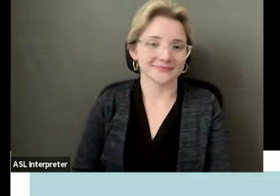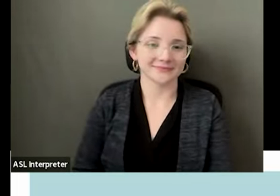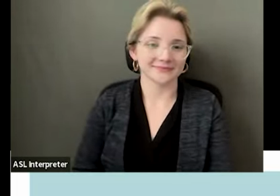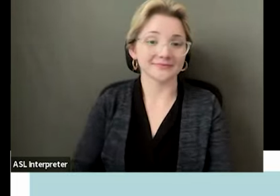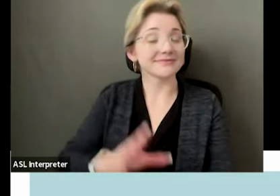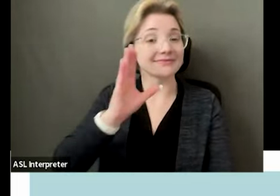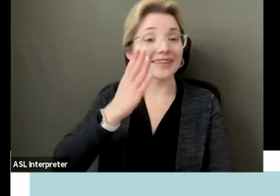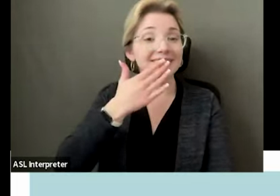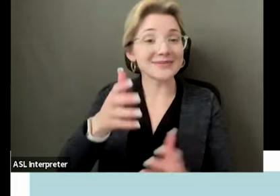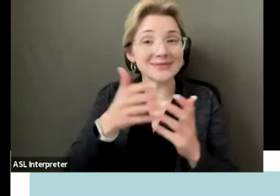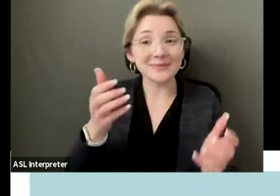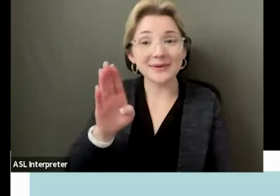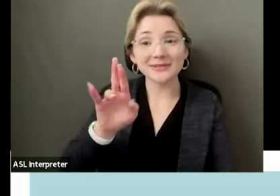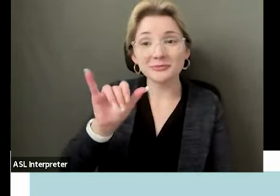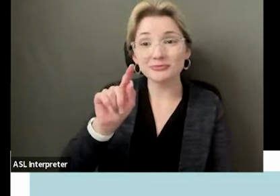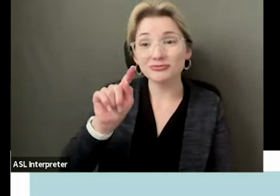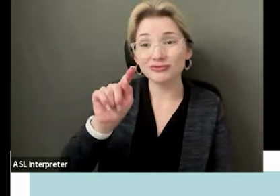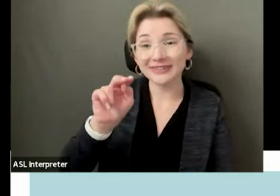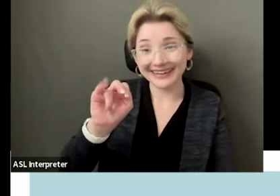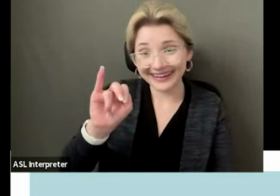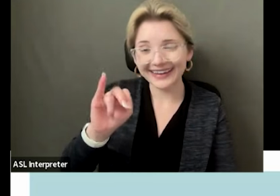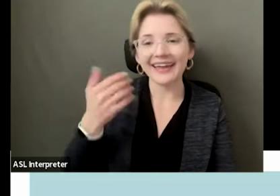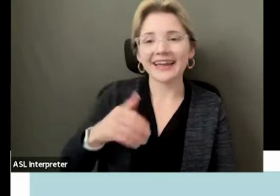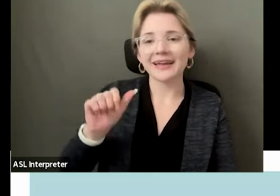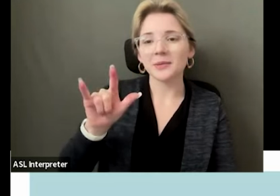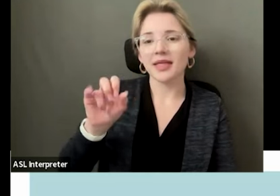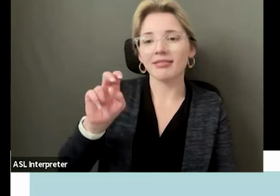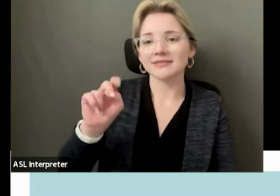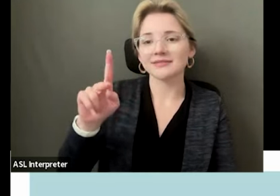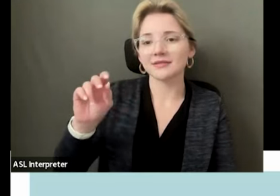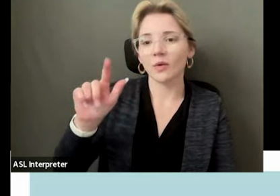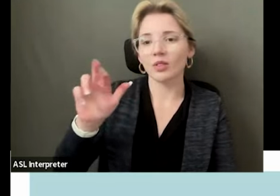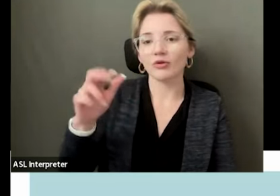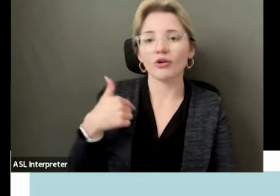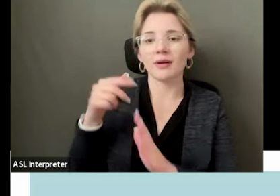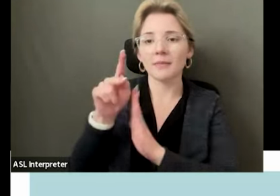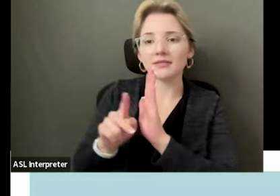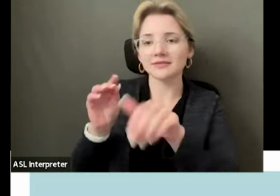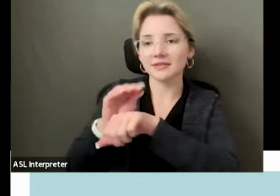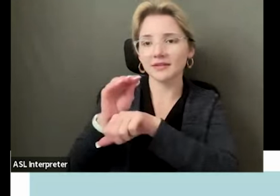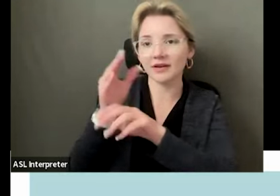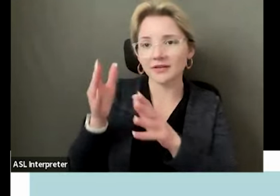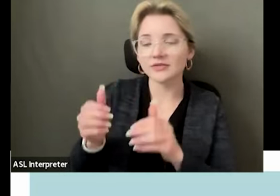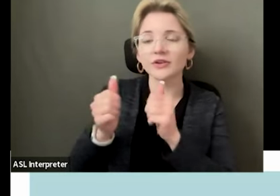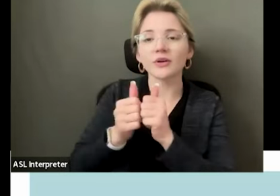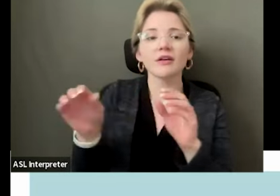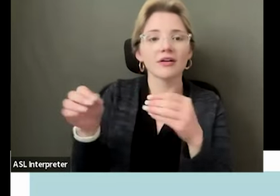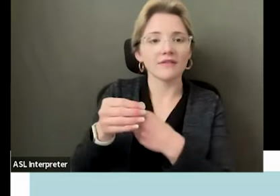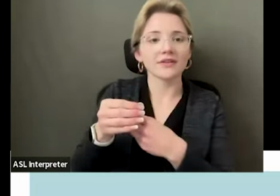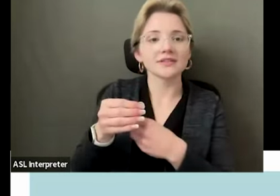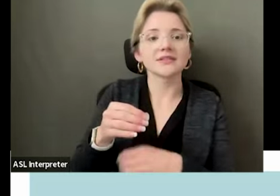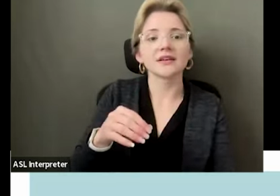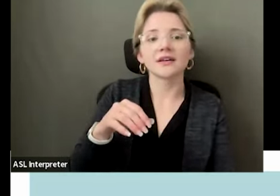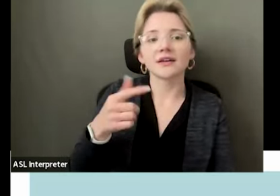Thank you so much, Brittany. I am Allison Kolar. I am a policy advisor with the Office on Gender-Based Violence in the Office